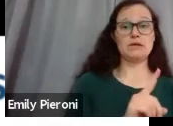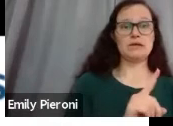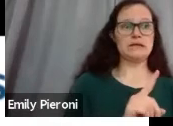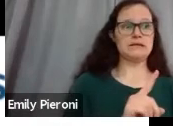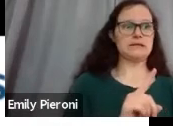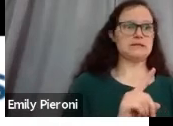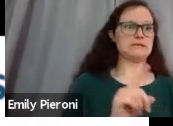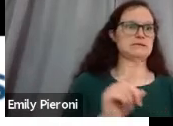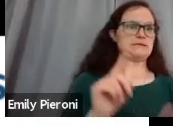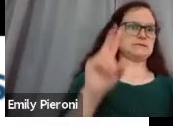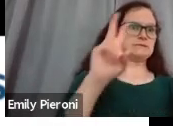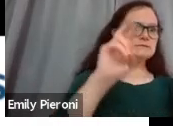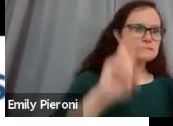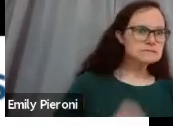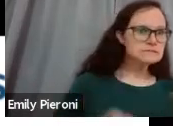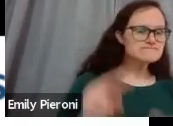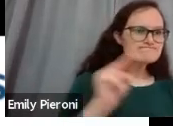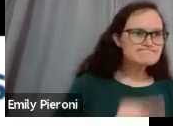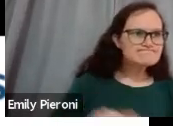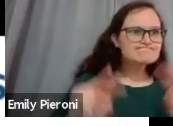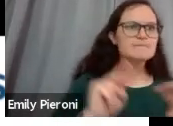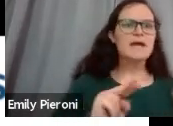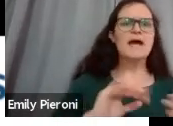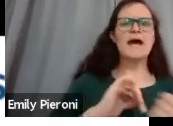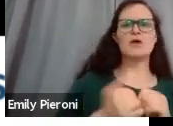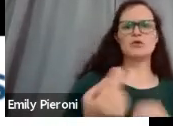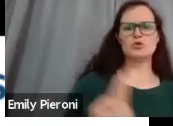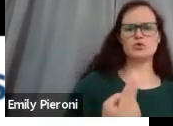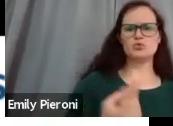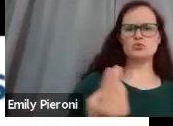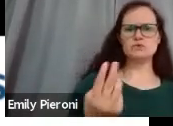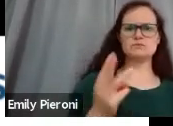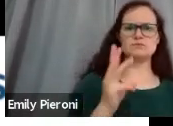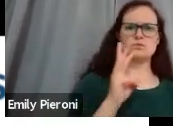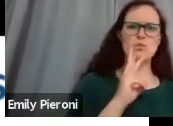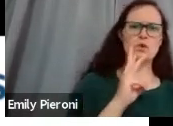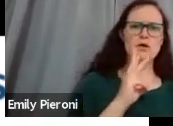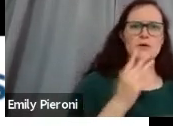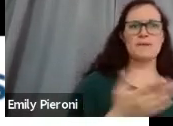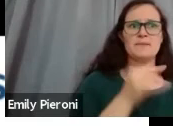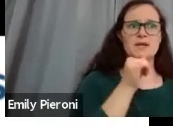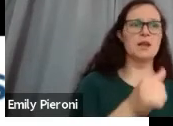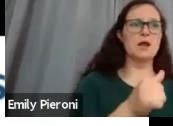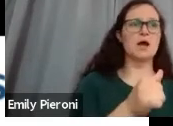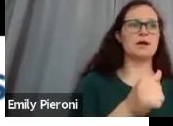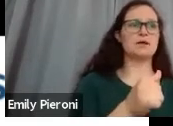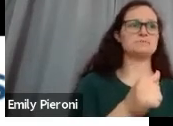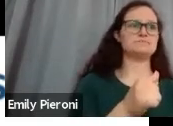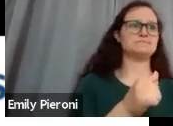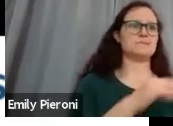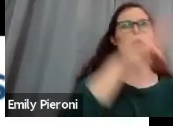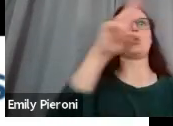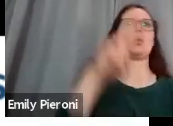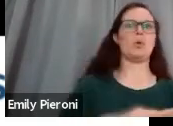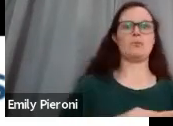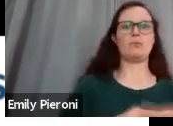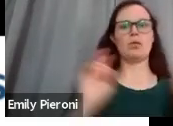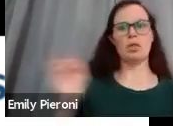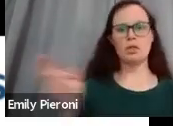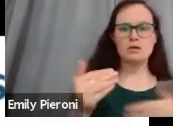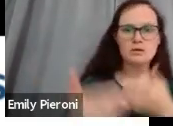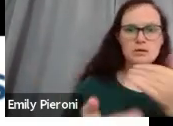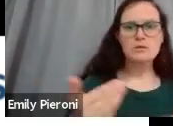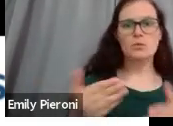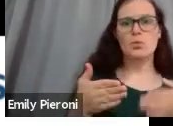take non-traditional water resources, in this case, specifically produced water, and utilize